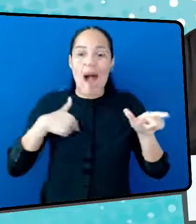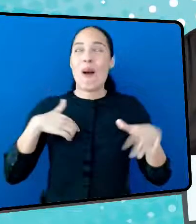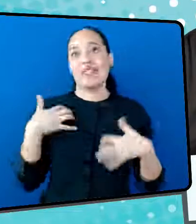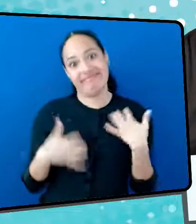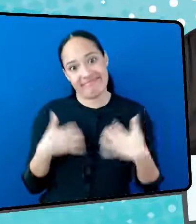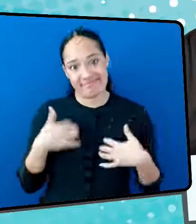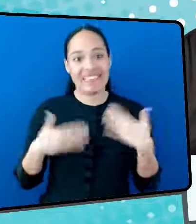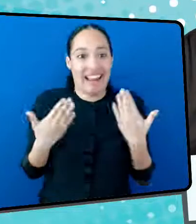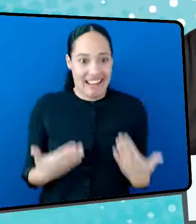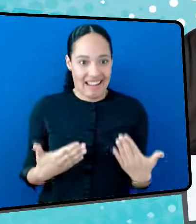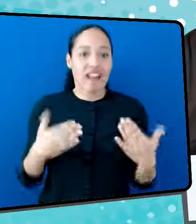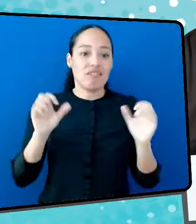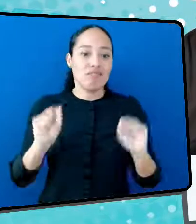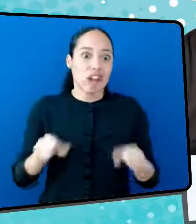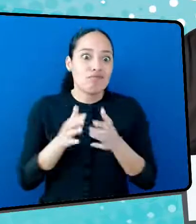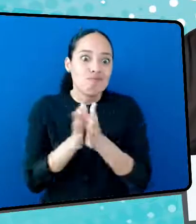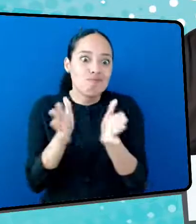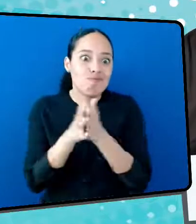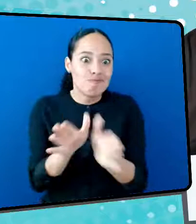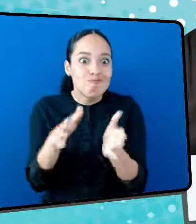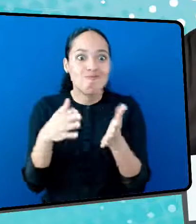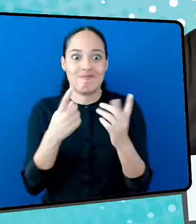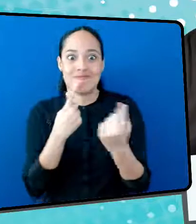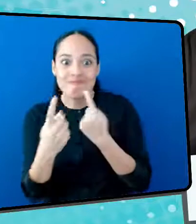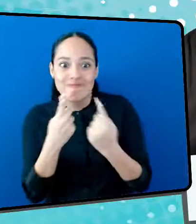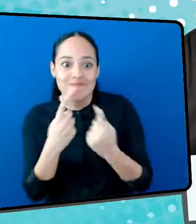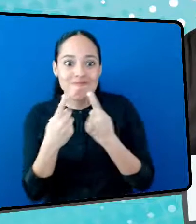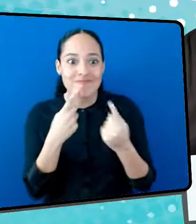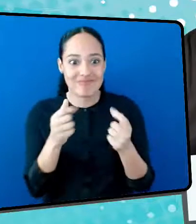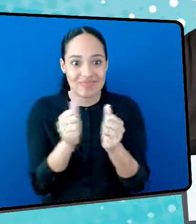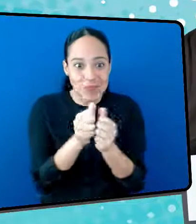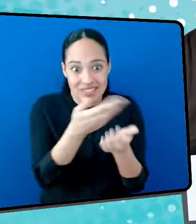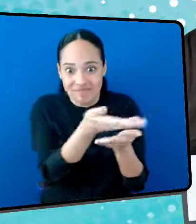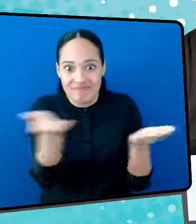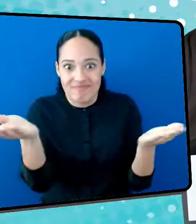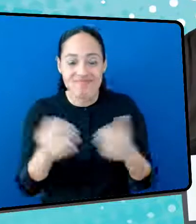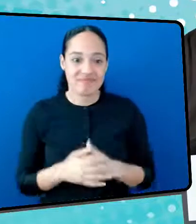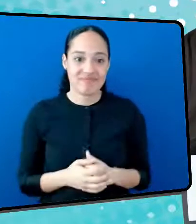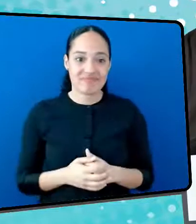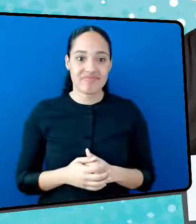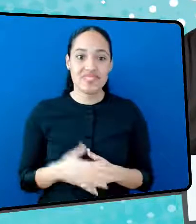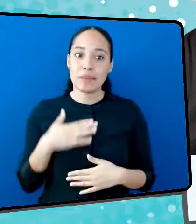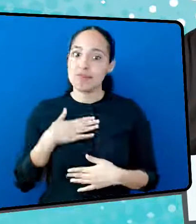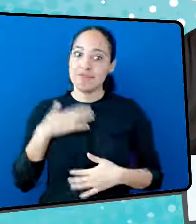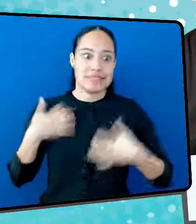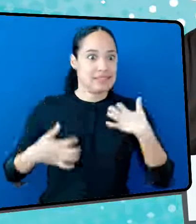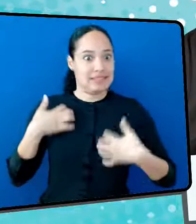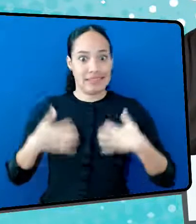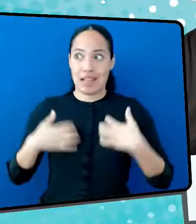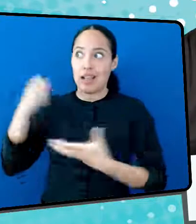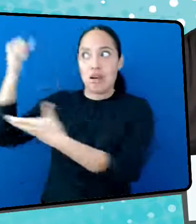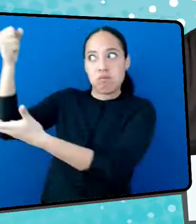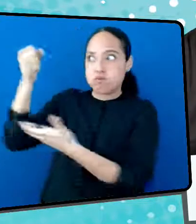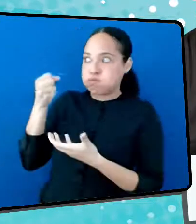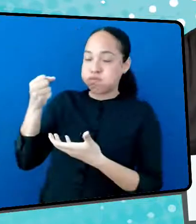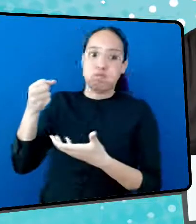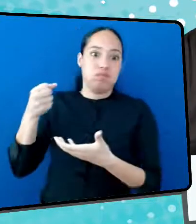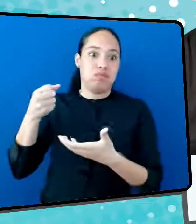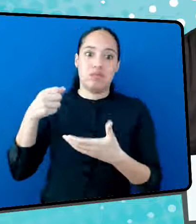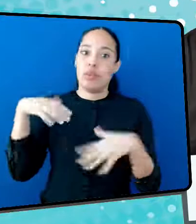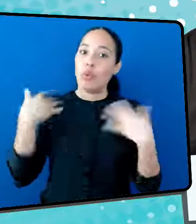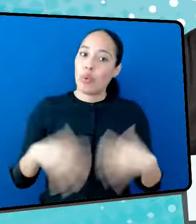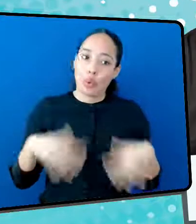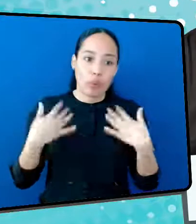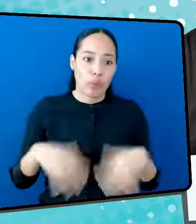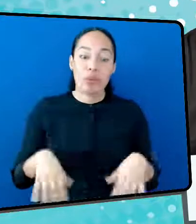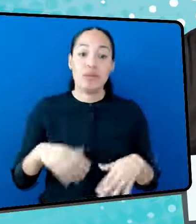this NHSX AI award to use the open source. It's fantastic to benefit, cancer patients across the